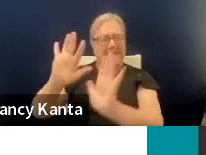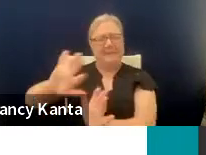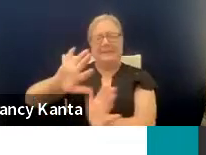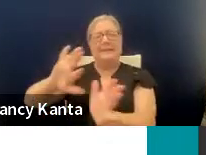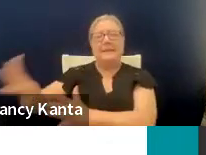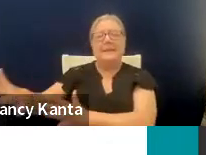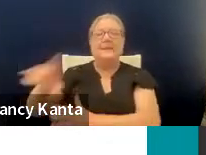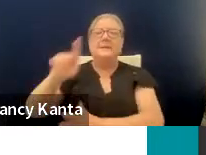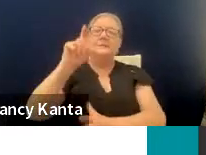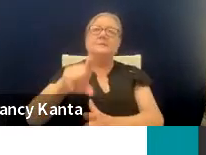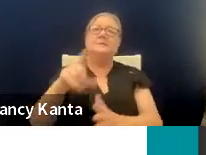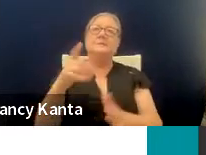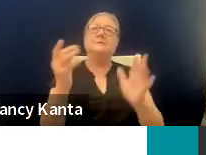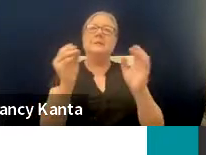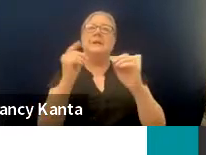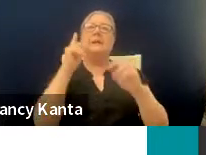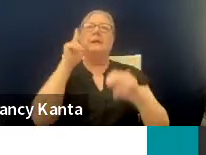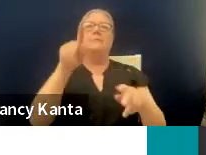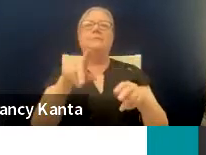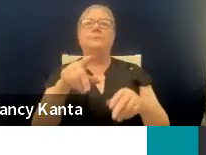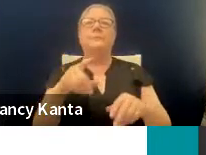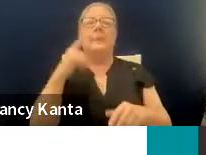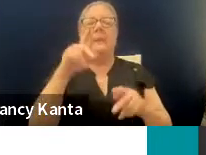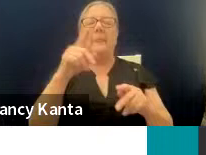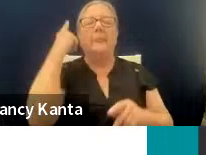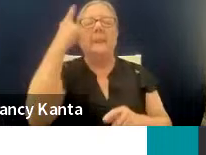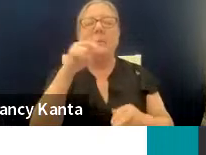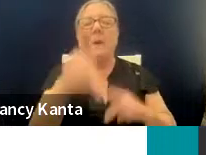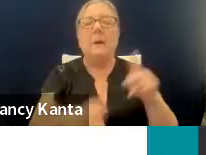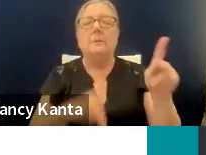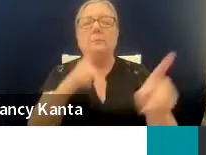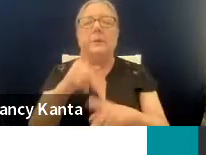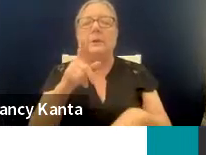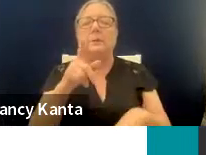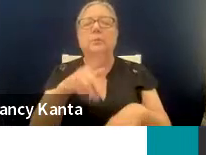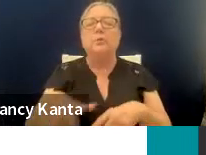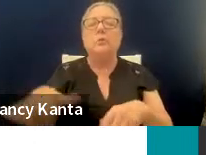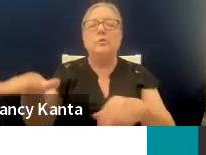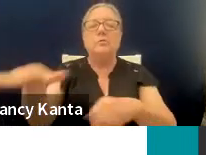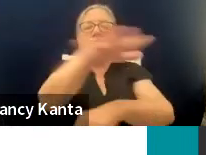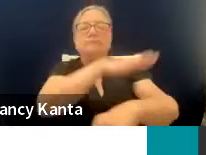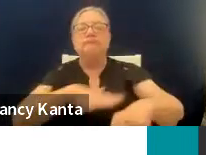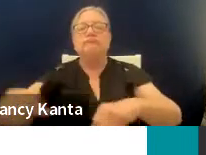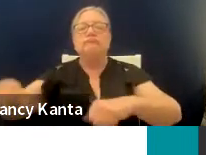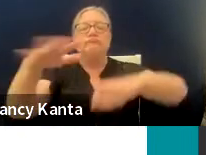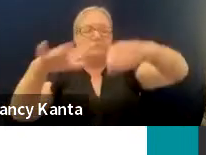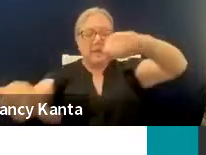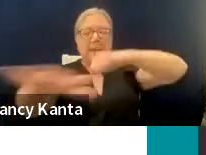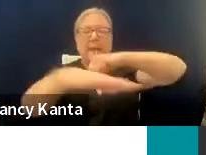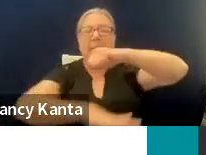comes to the construction of this space. Mm-hmm. So, John?